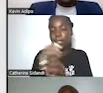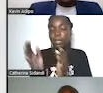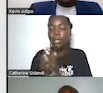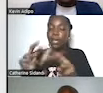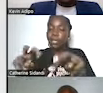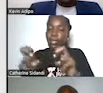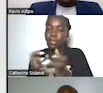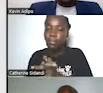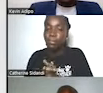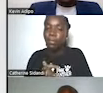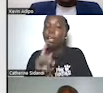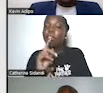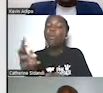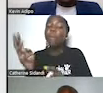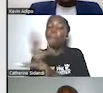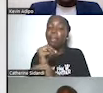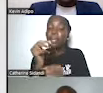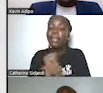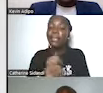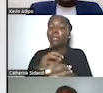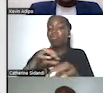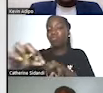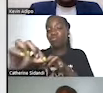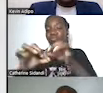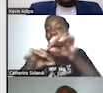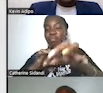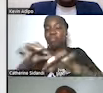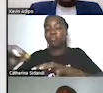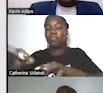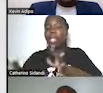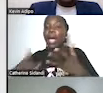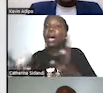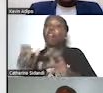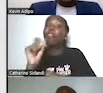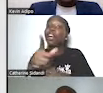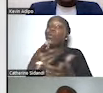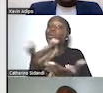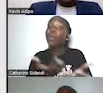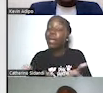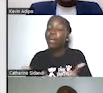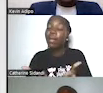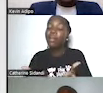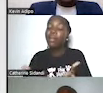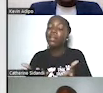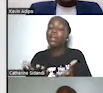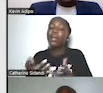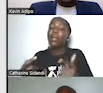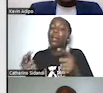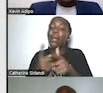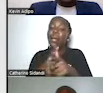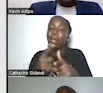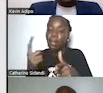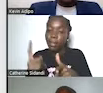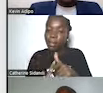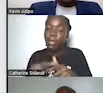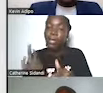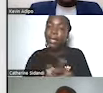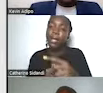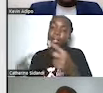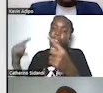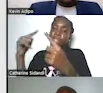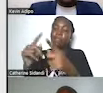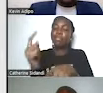Metrics just measure how far you are from the KPI, just a unit of measure that we are targeting to train